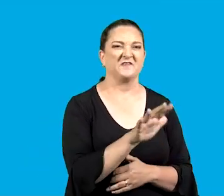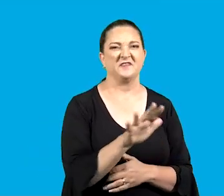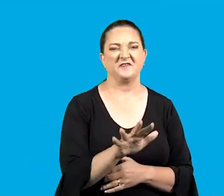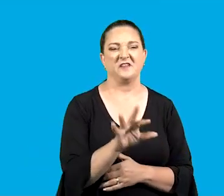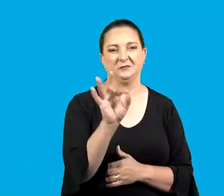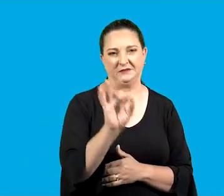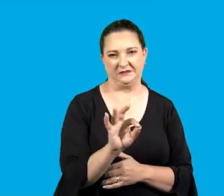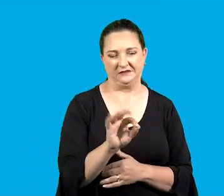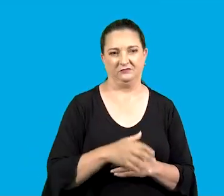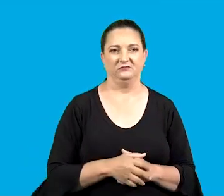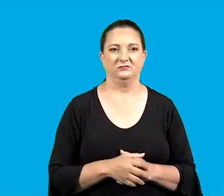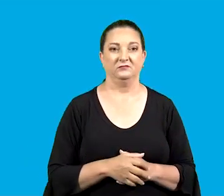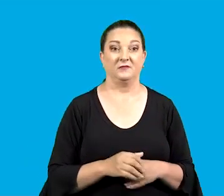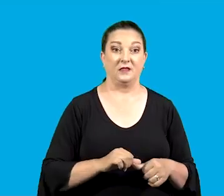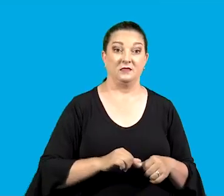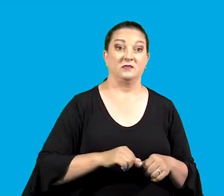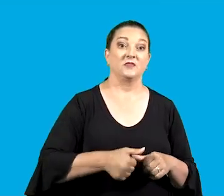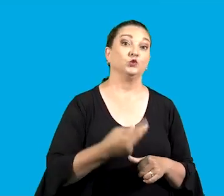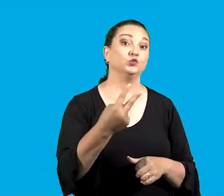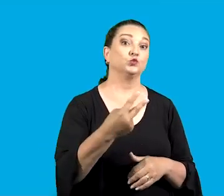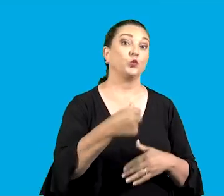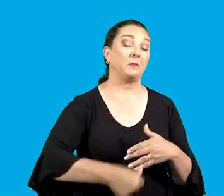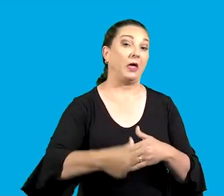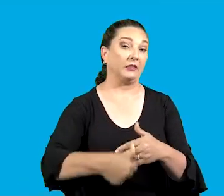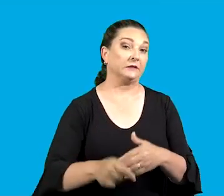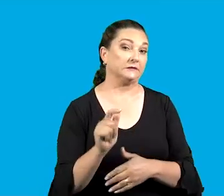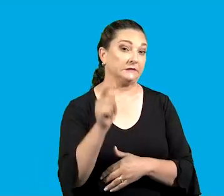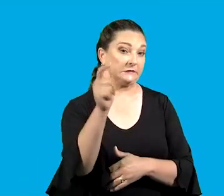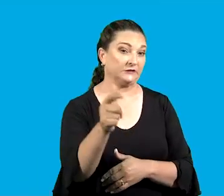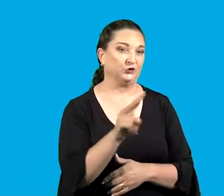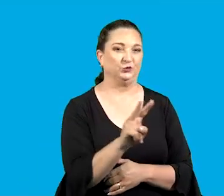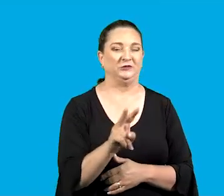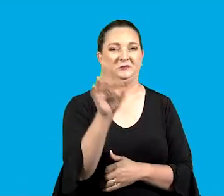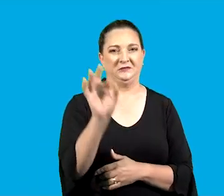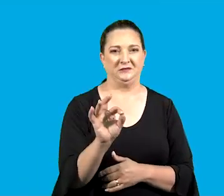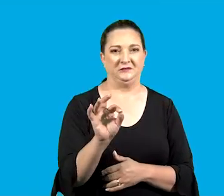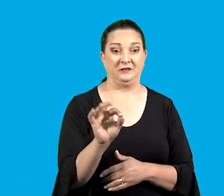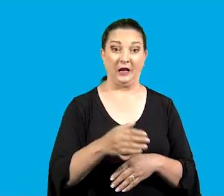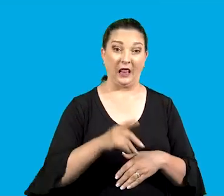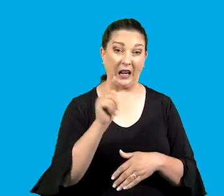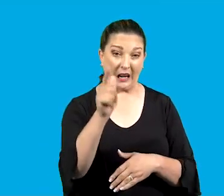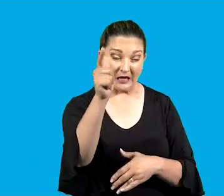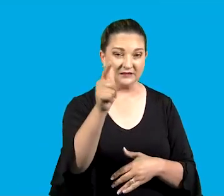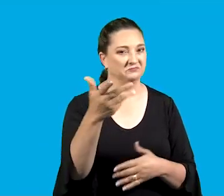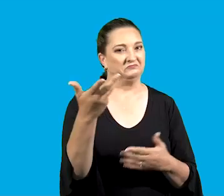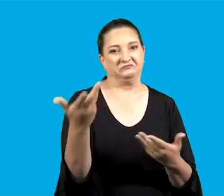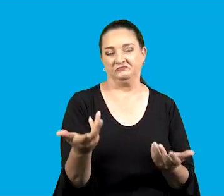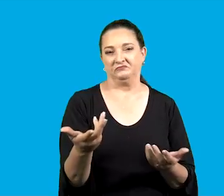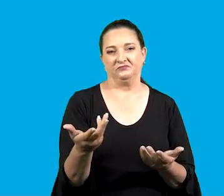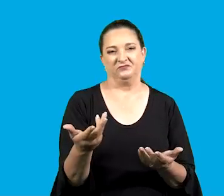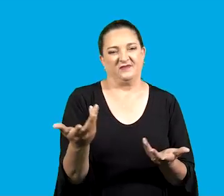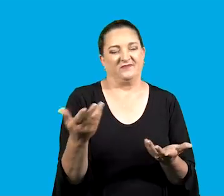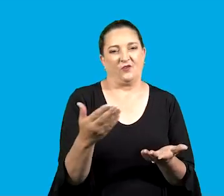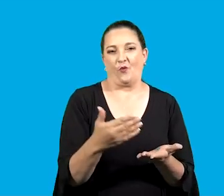Then 22% pay 2 months after. This is very important. And the balance is written off. All right, so to